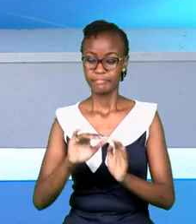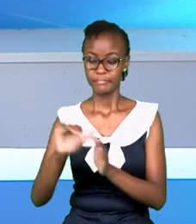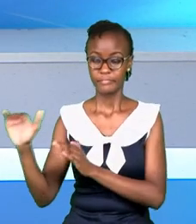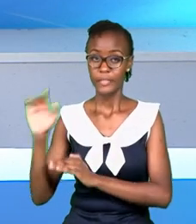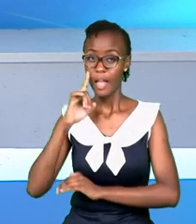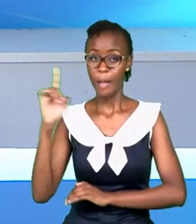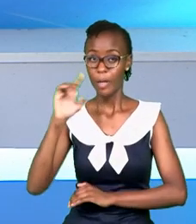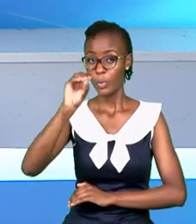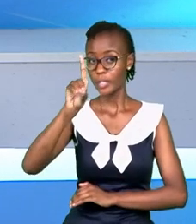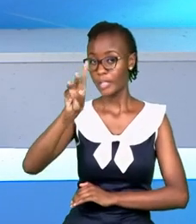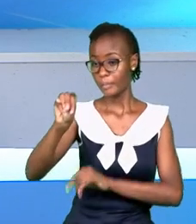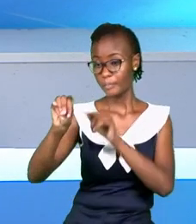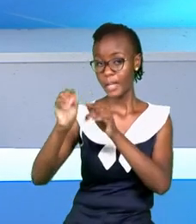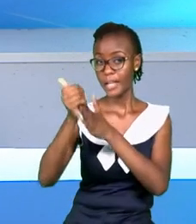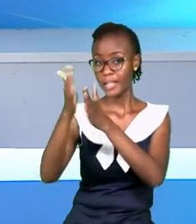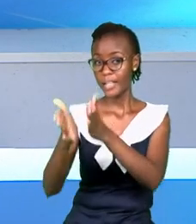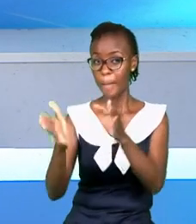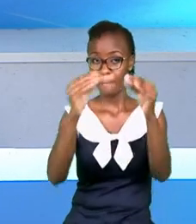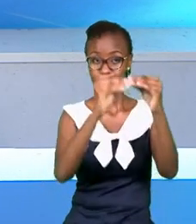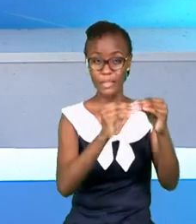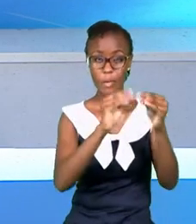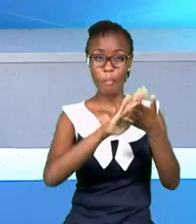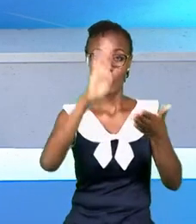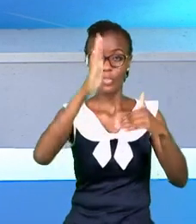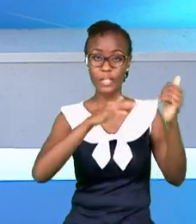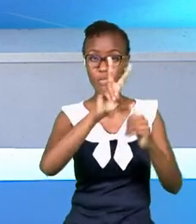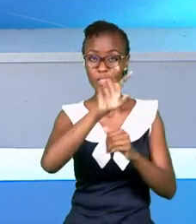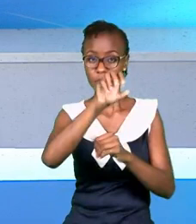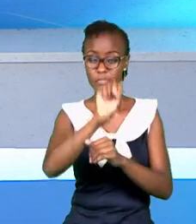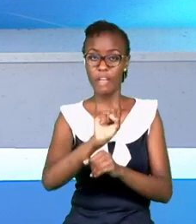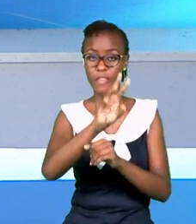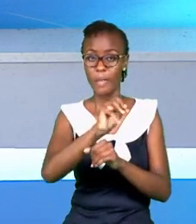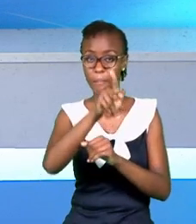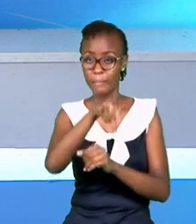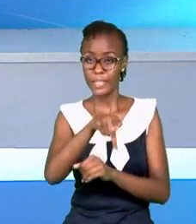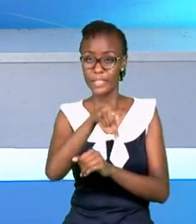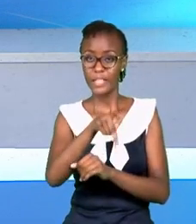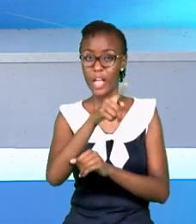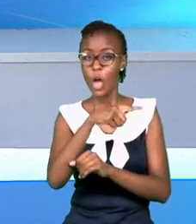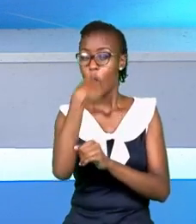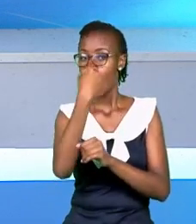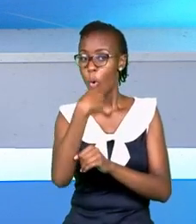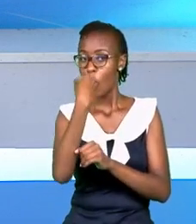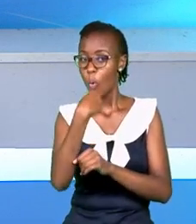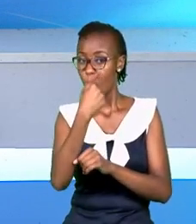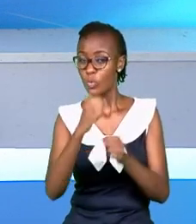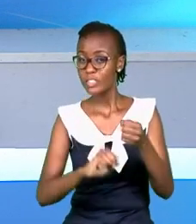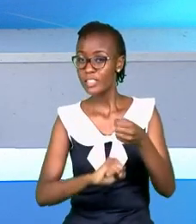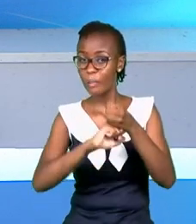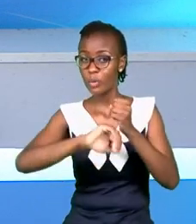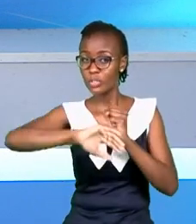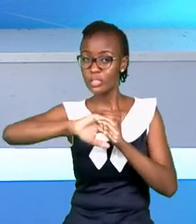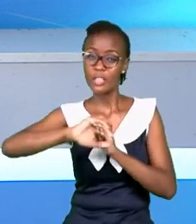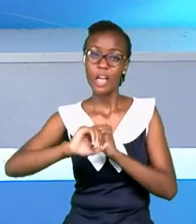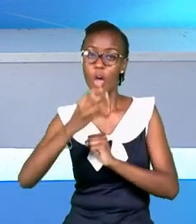ODM party leader Raila Odinga met with more than 25 members of parliament from Ale to deputy president from the Mount Kenya region. The meeting,